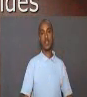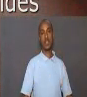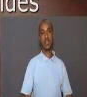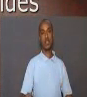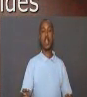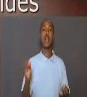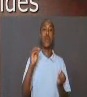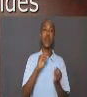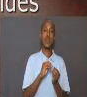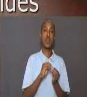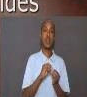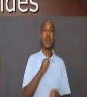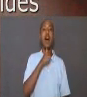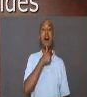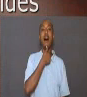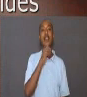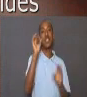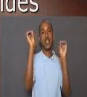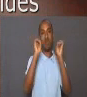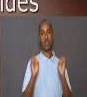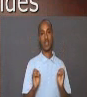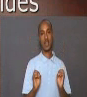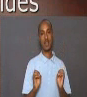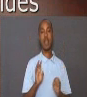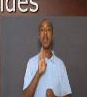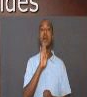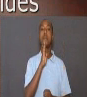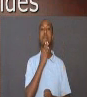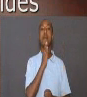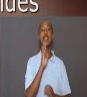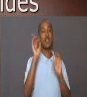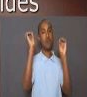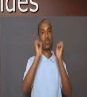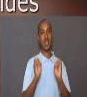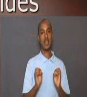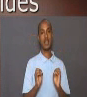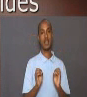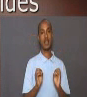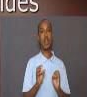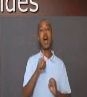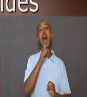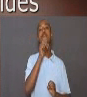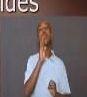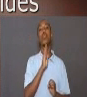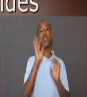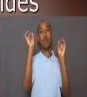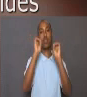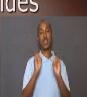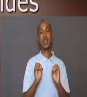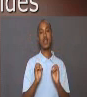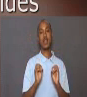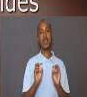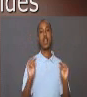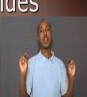classifications include acidic oxides, basic oxides, amphoteric